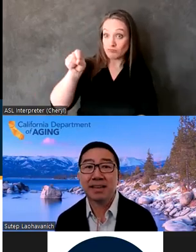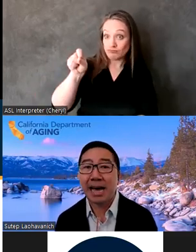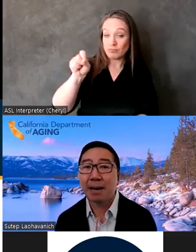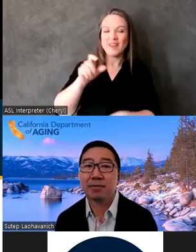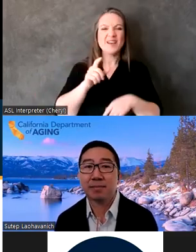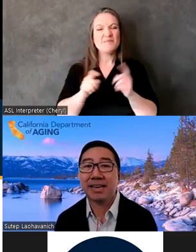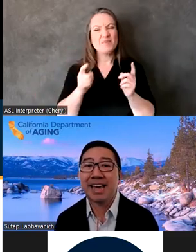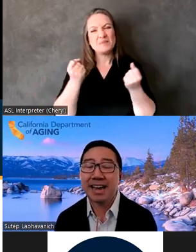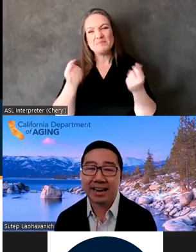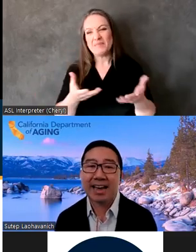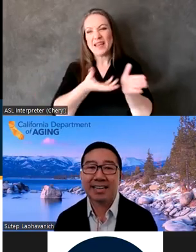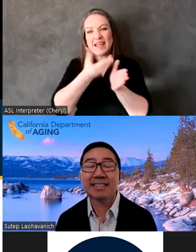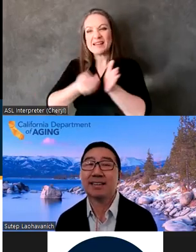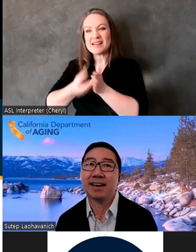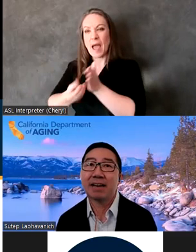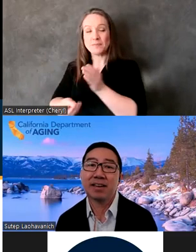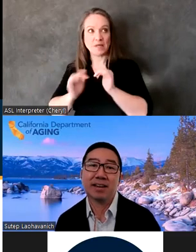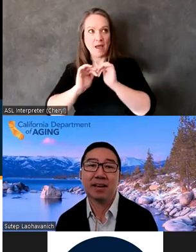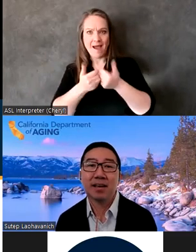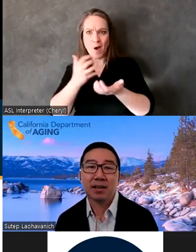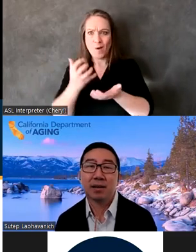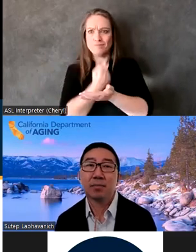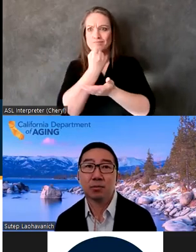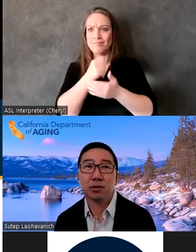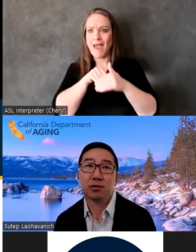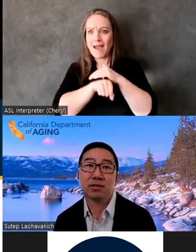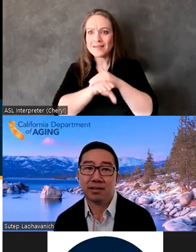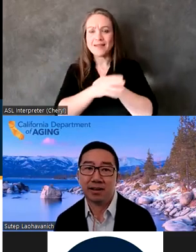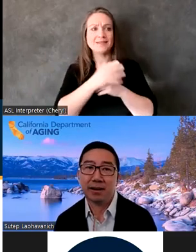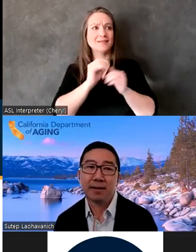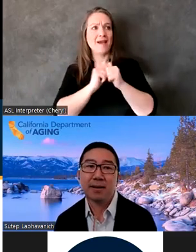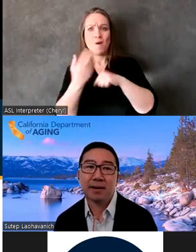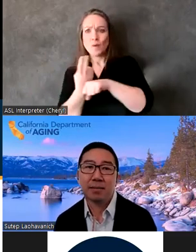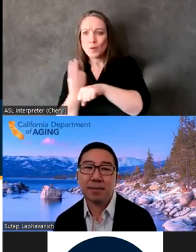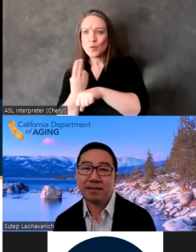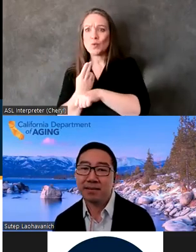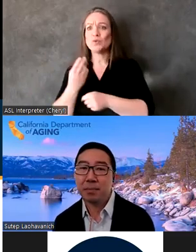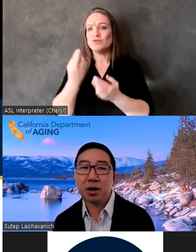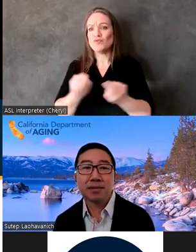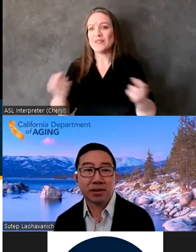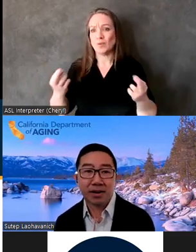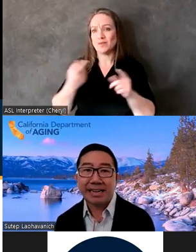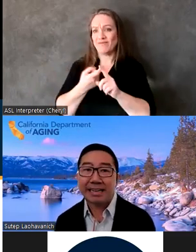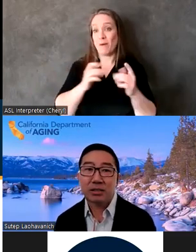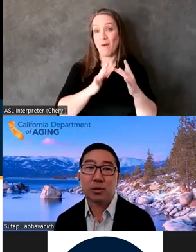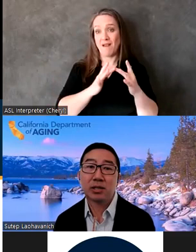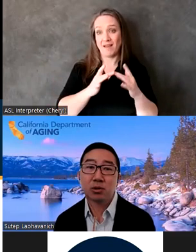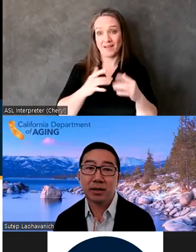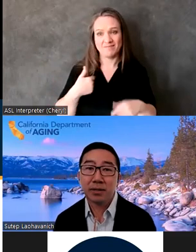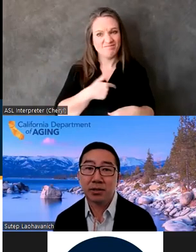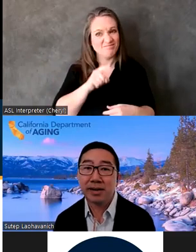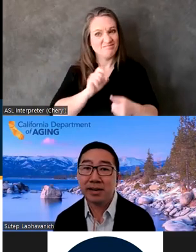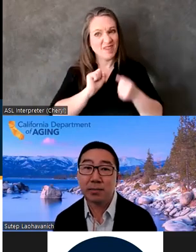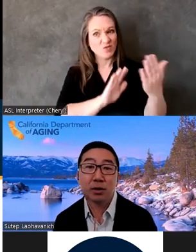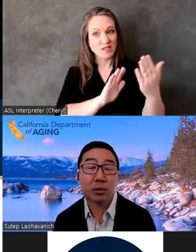many of the gaps in accessing and navigating those resources online. As a department started in 2020